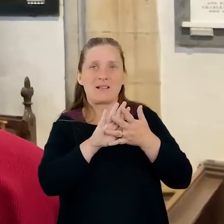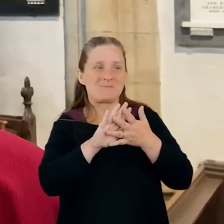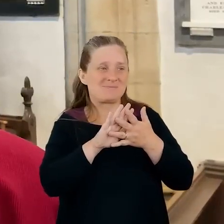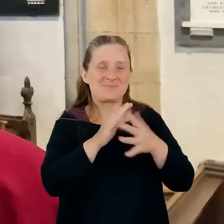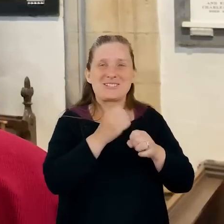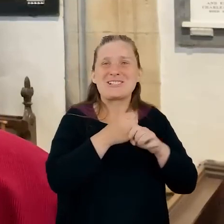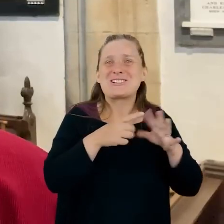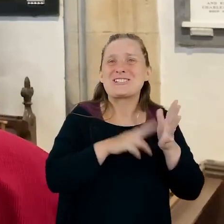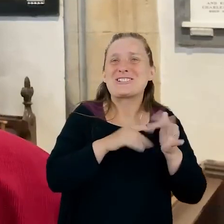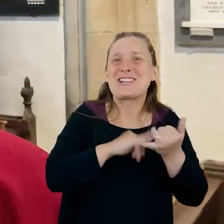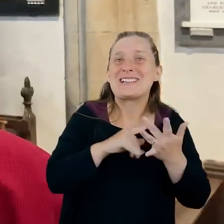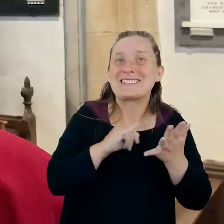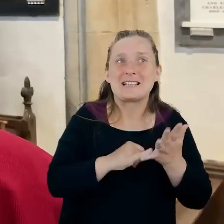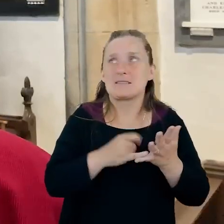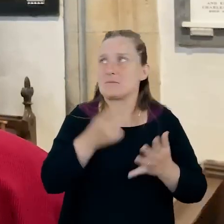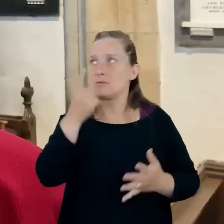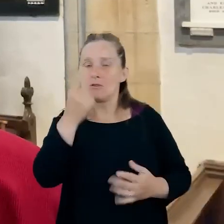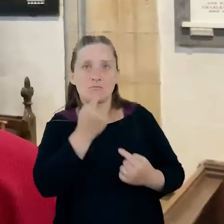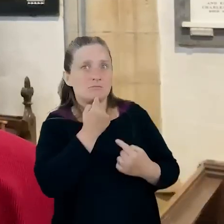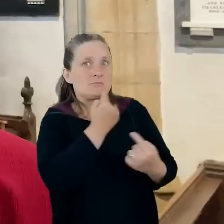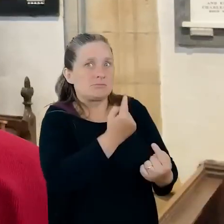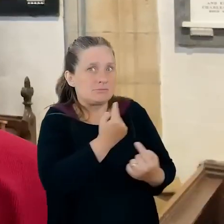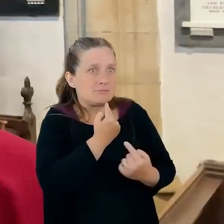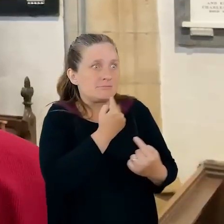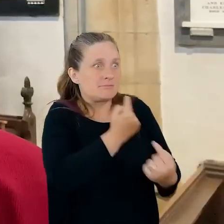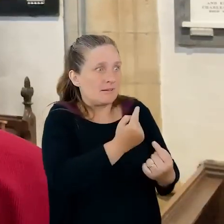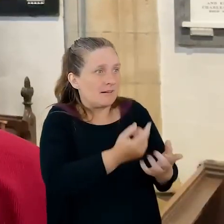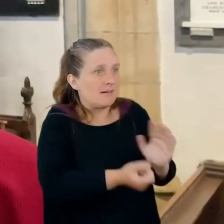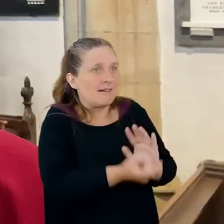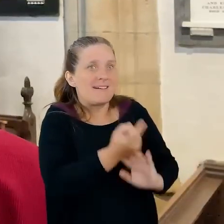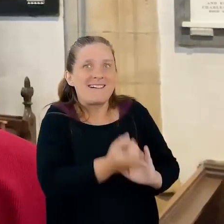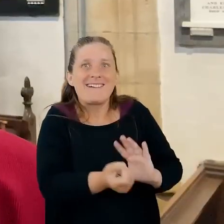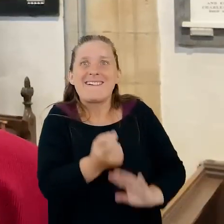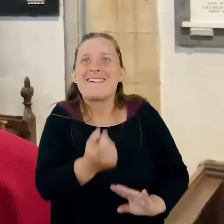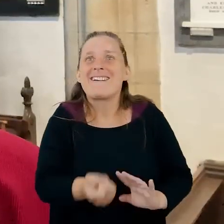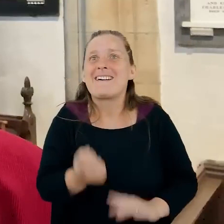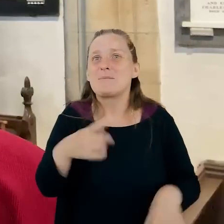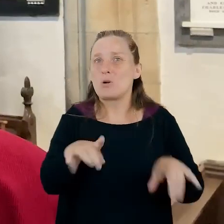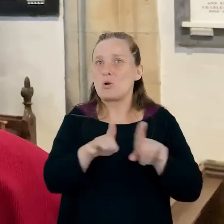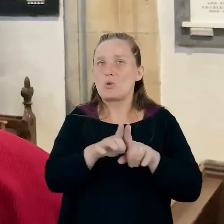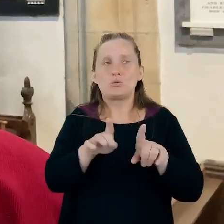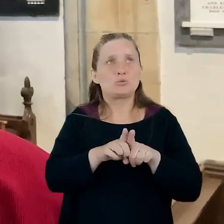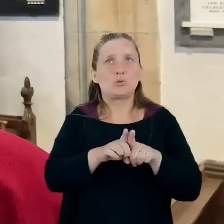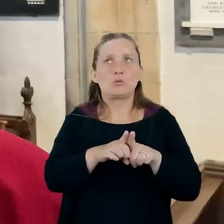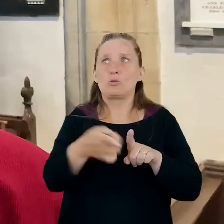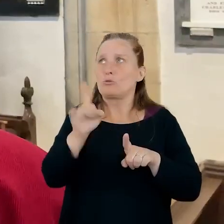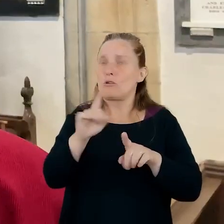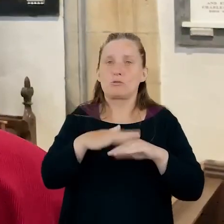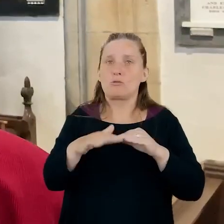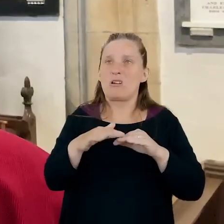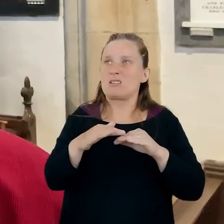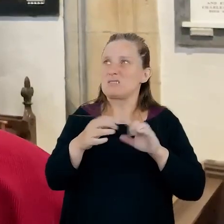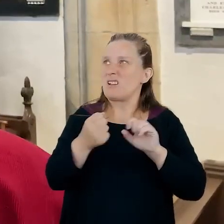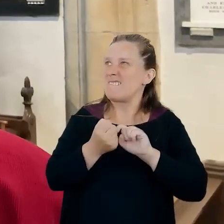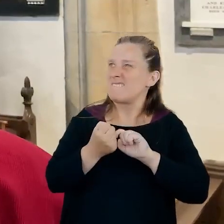in Genesis of God speaking things into being, but we are also reminding ourselves that God is not at arm's